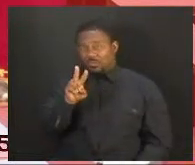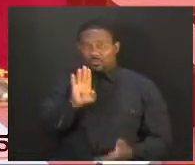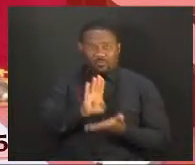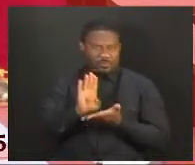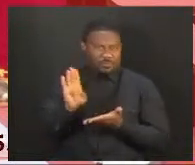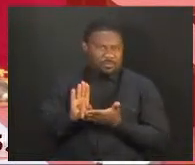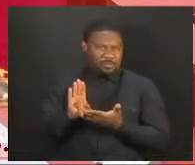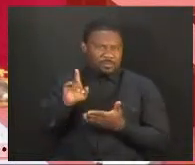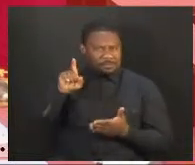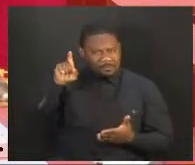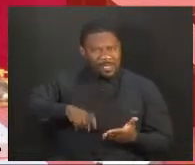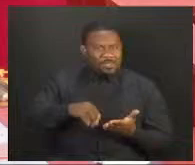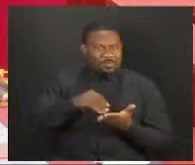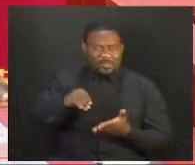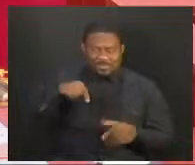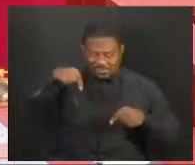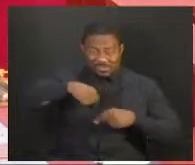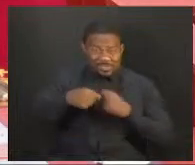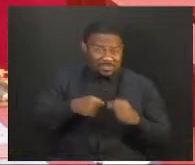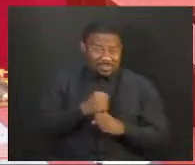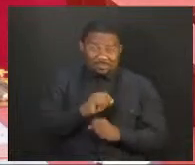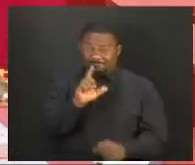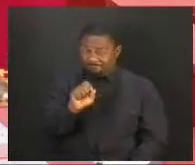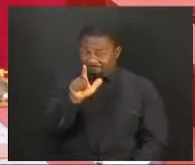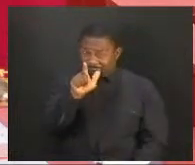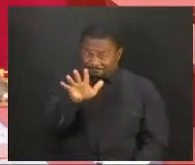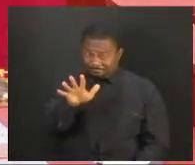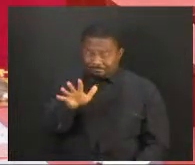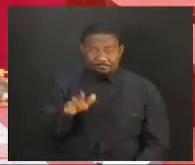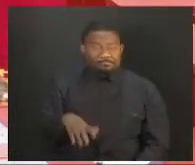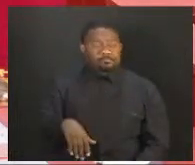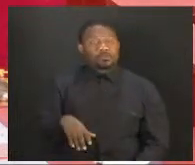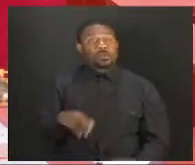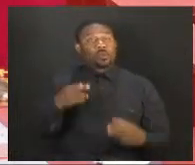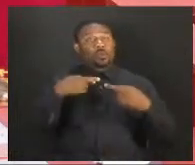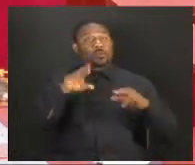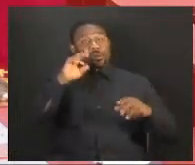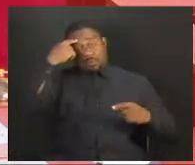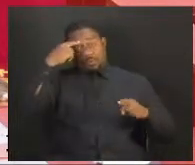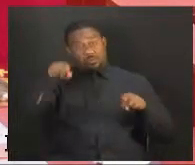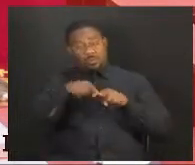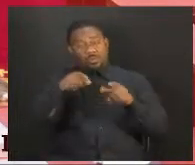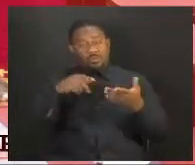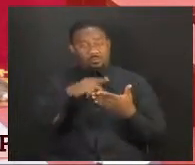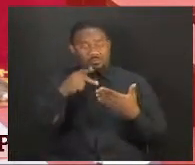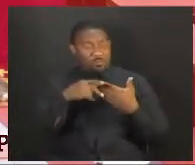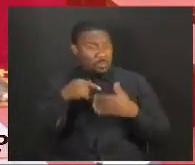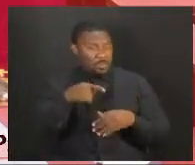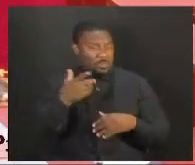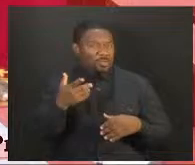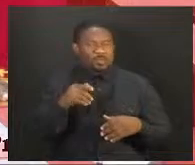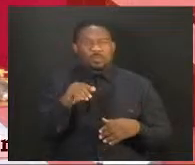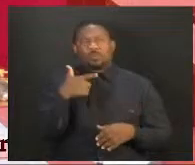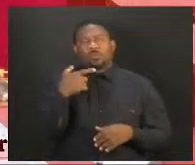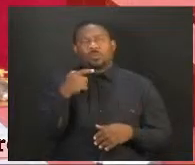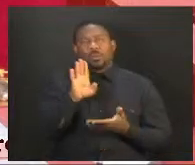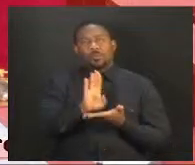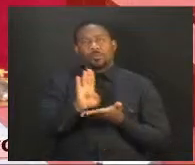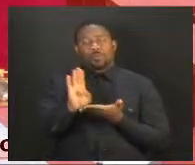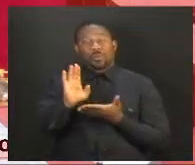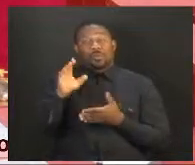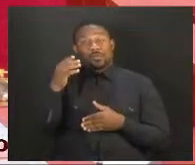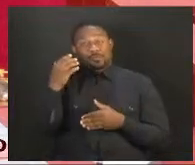in the year 2025. Outstanding cocoa road contracts reached 21 billion Ghana cedis,